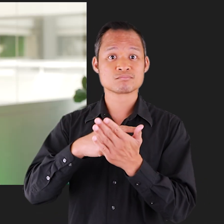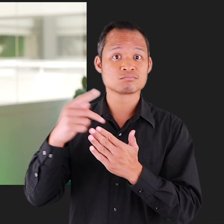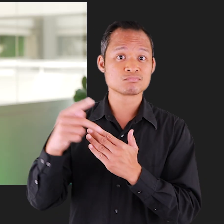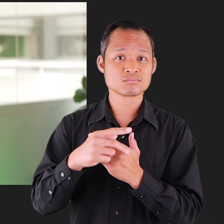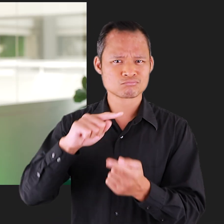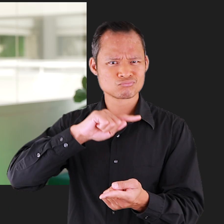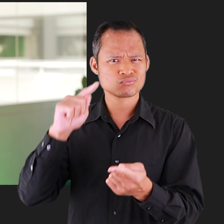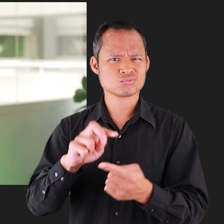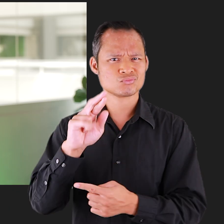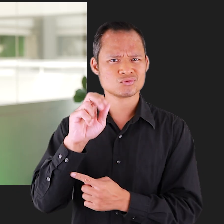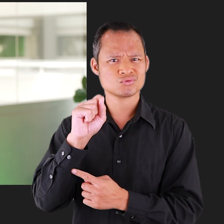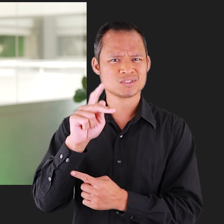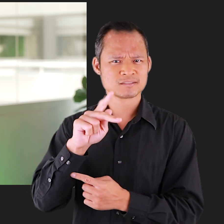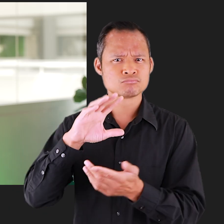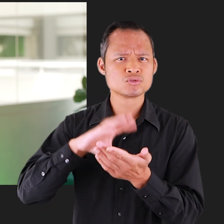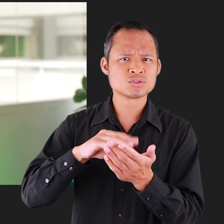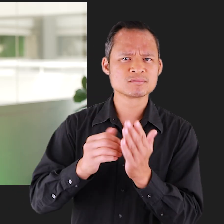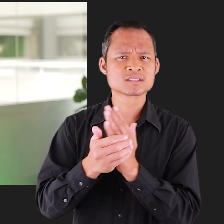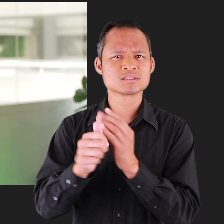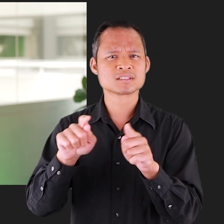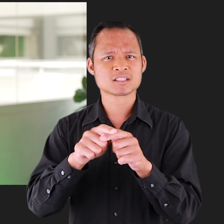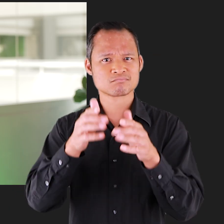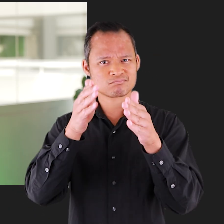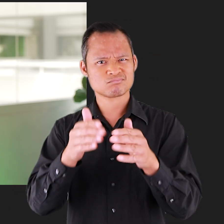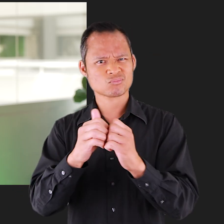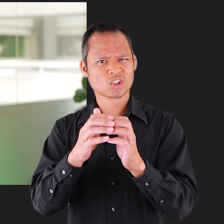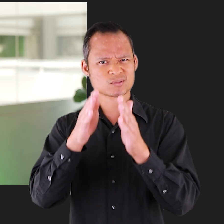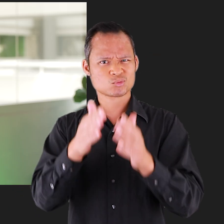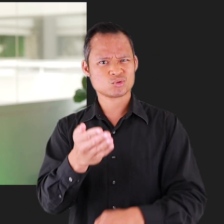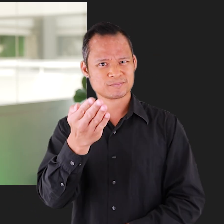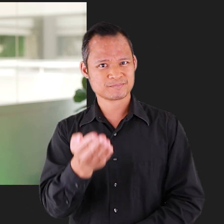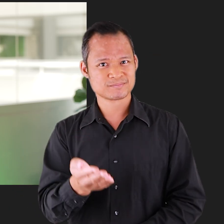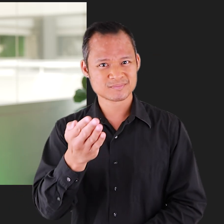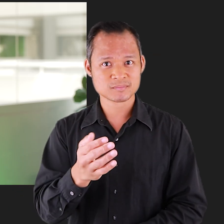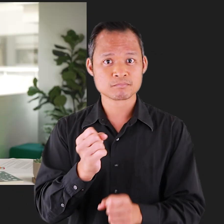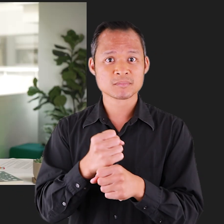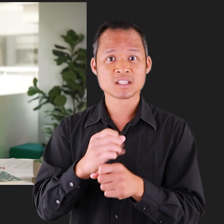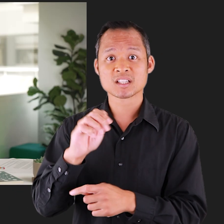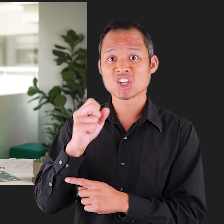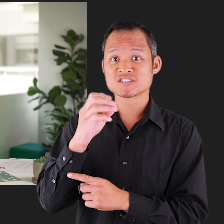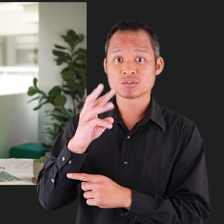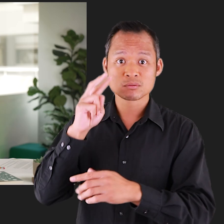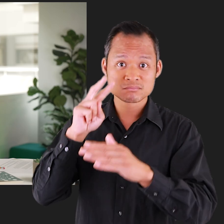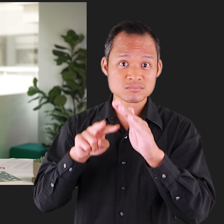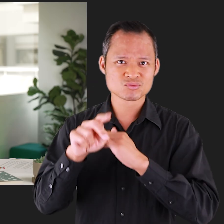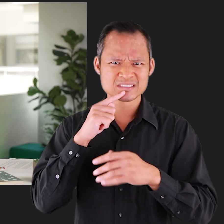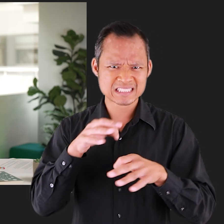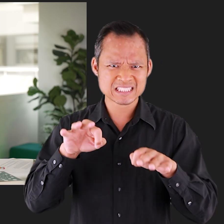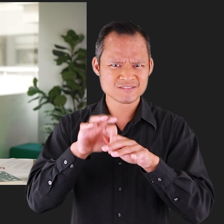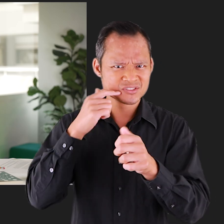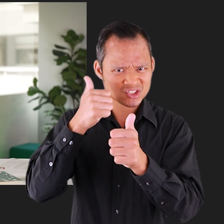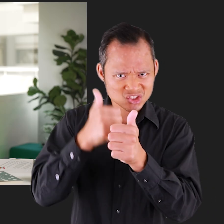The purpose of this program is to minimize risk while learning the craft of being an entrepreneur. Creating a cash flow projection